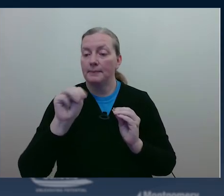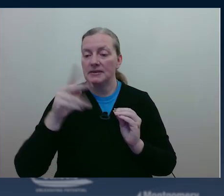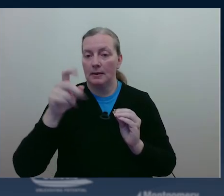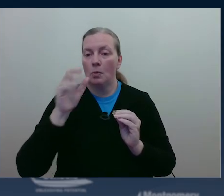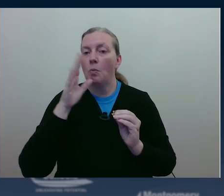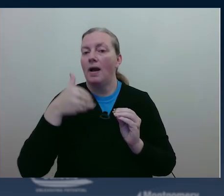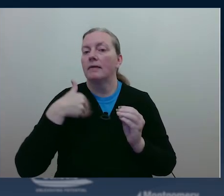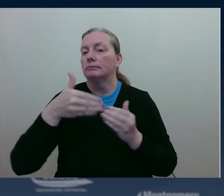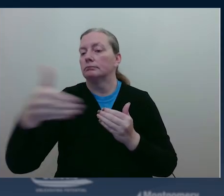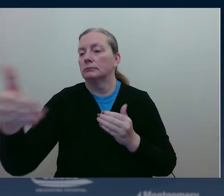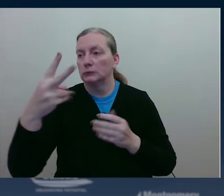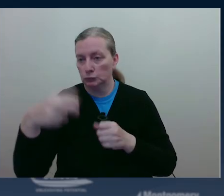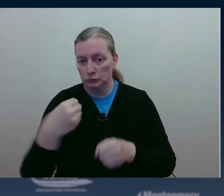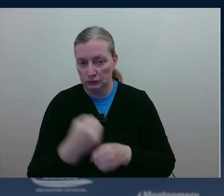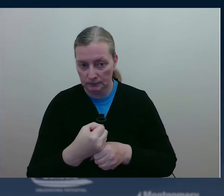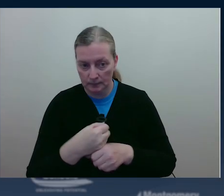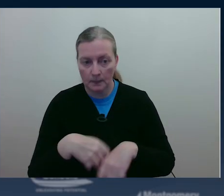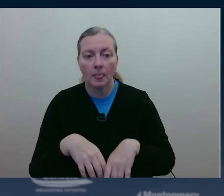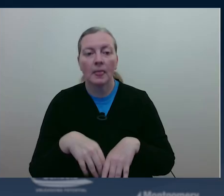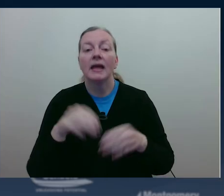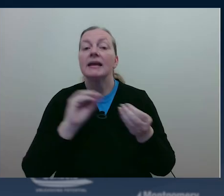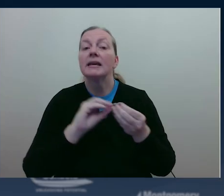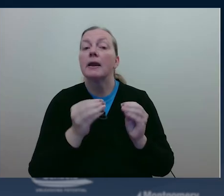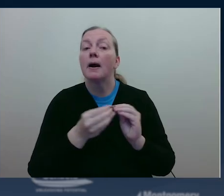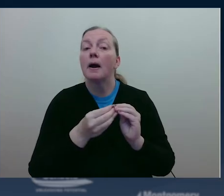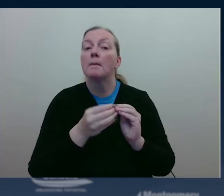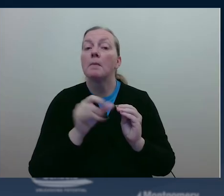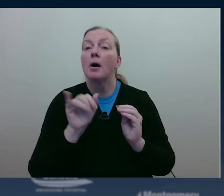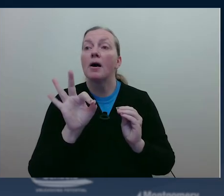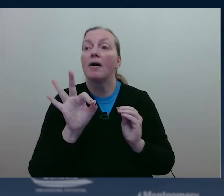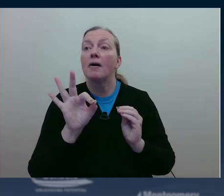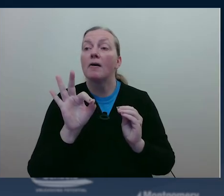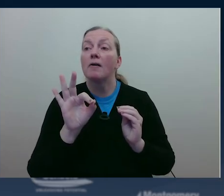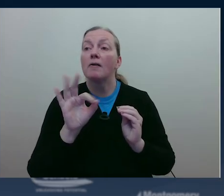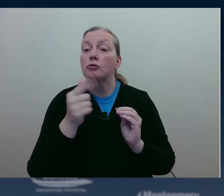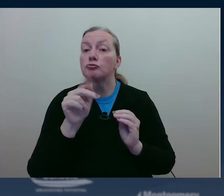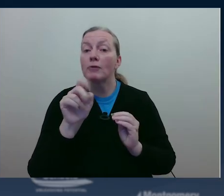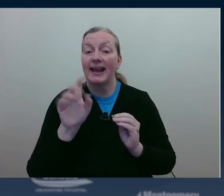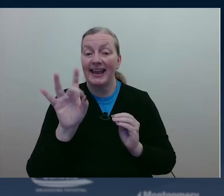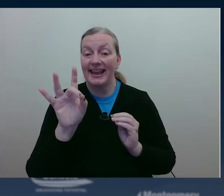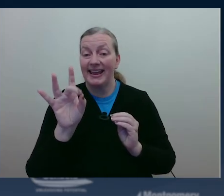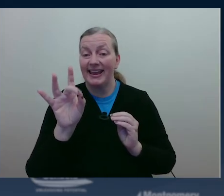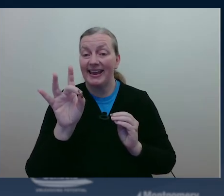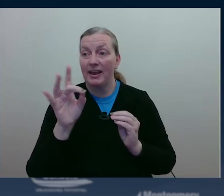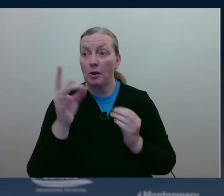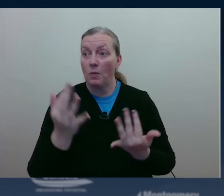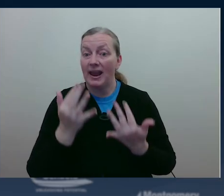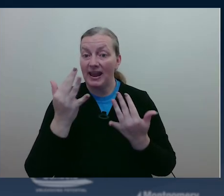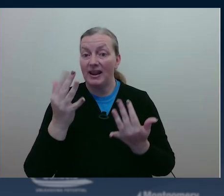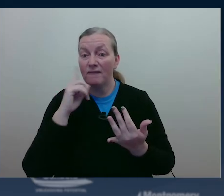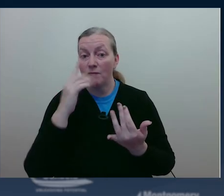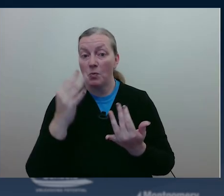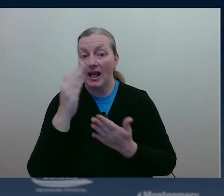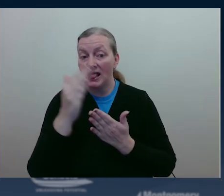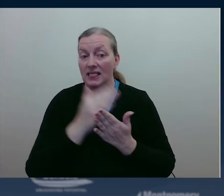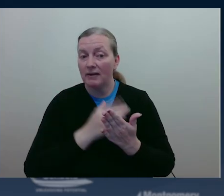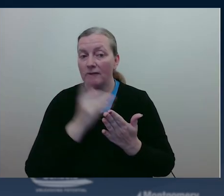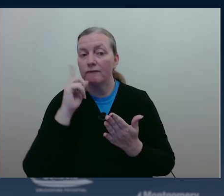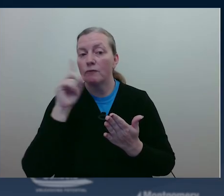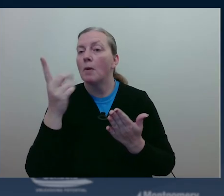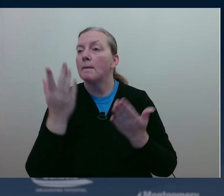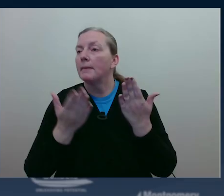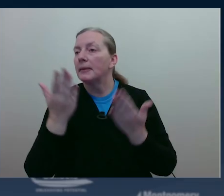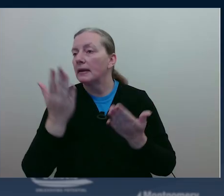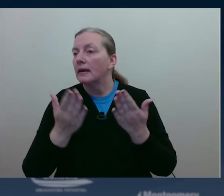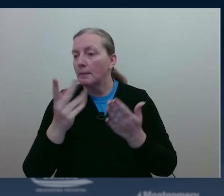8 students in a wait pool or wait list for a regional or countywide program. D is the number